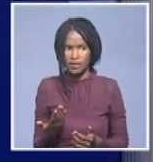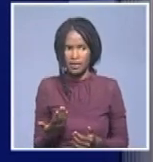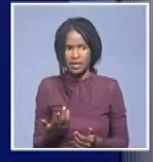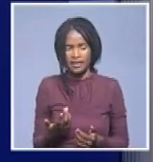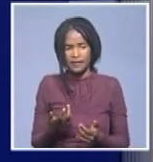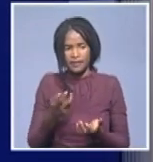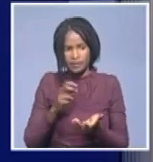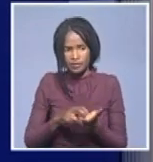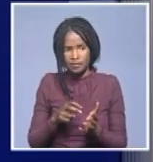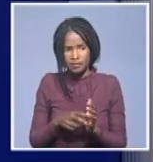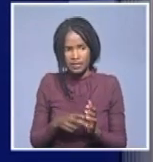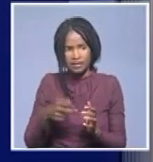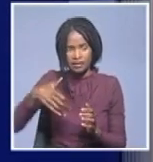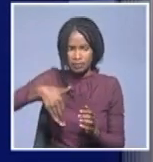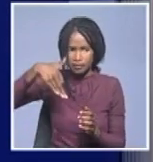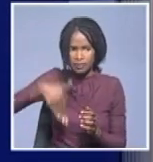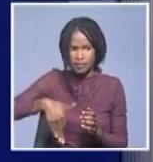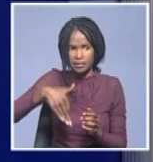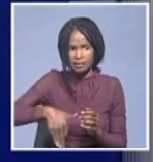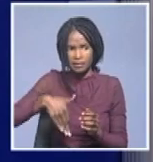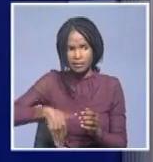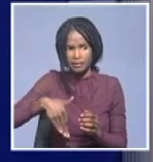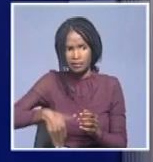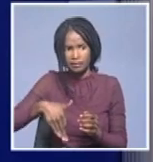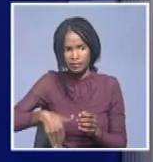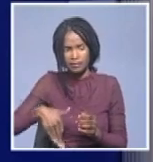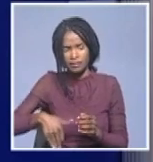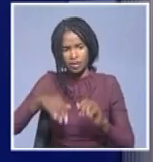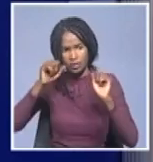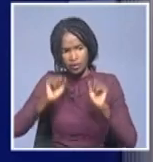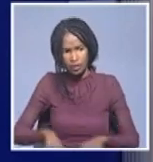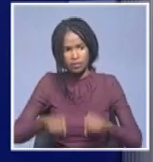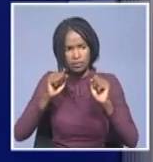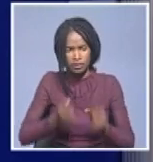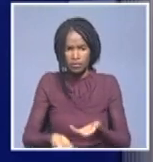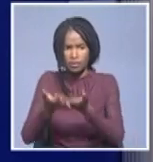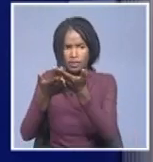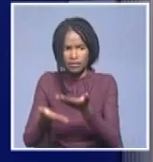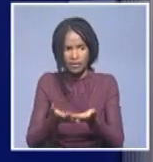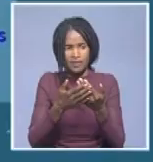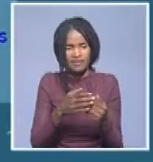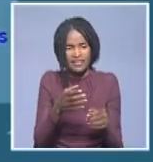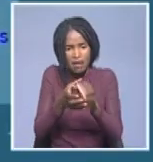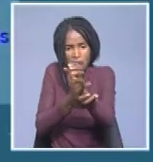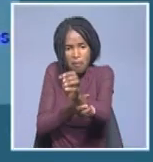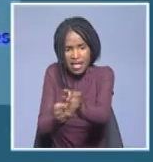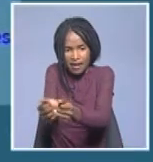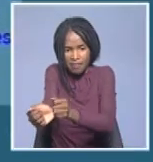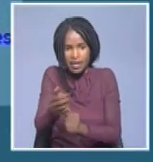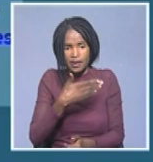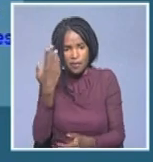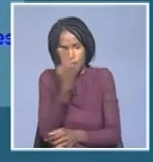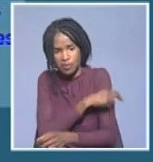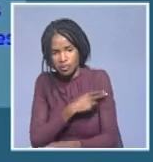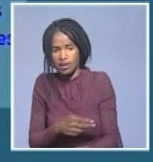have all the necessary tools in place for any emergency. So the issue of the gloves not being there